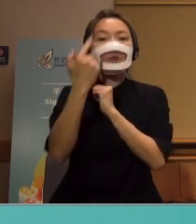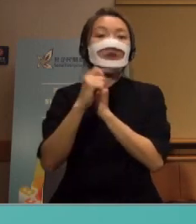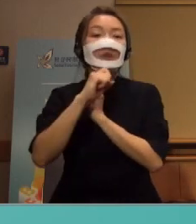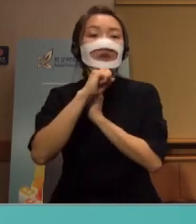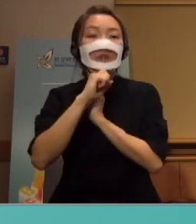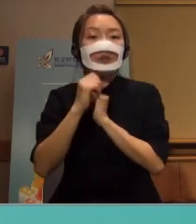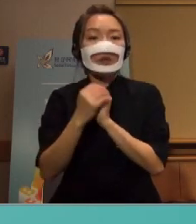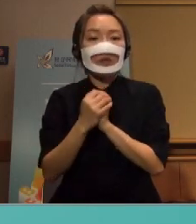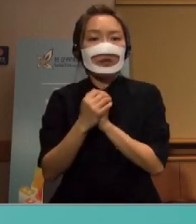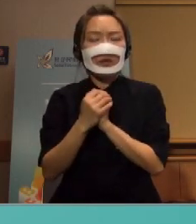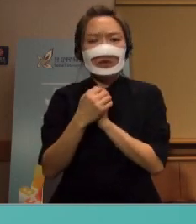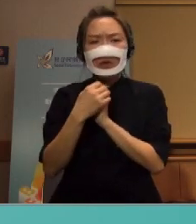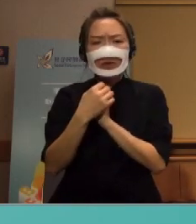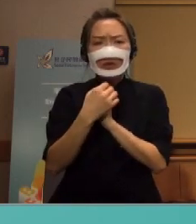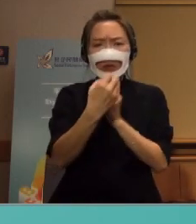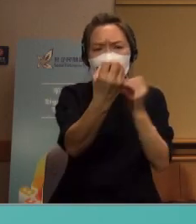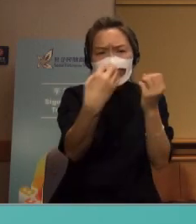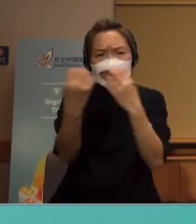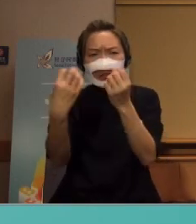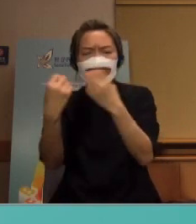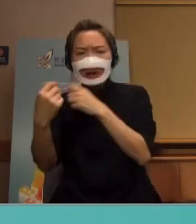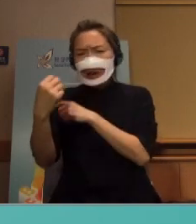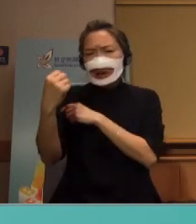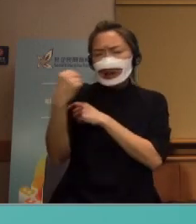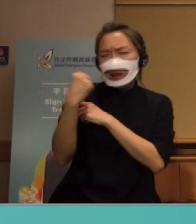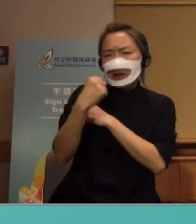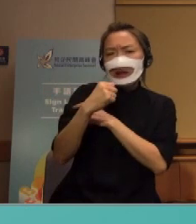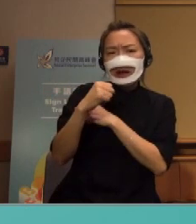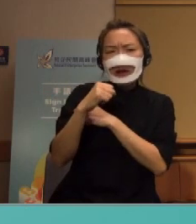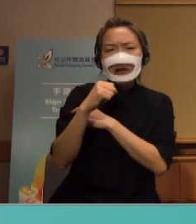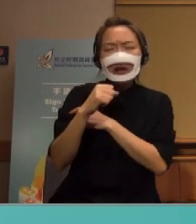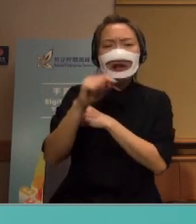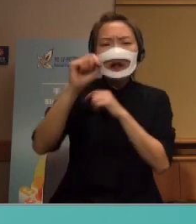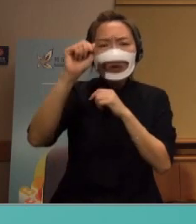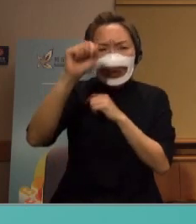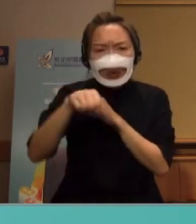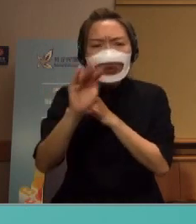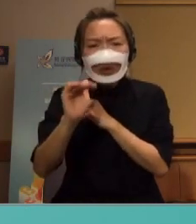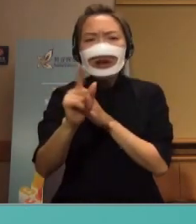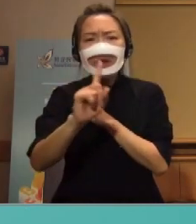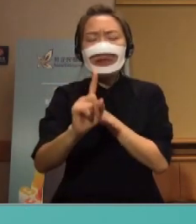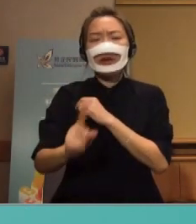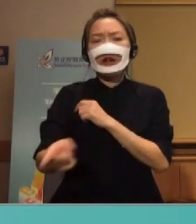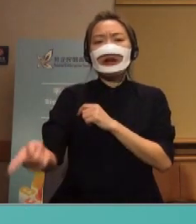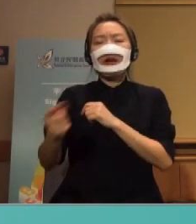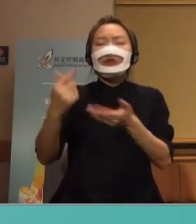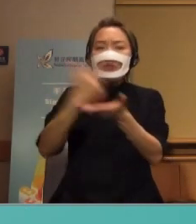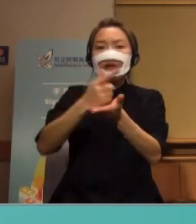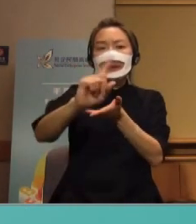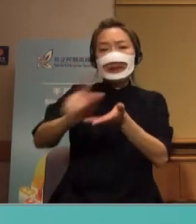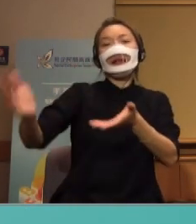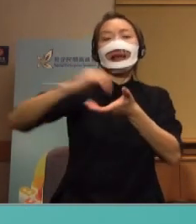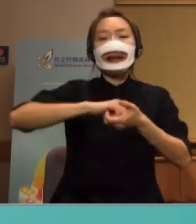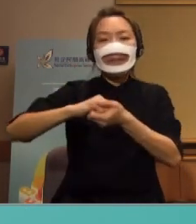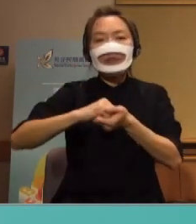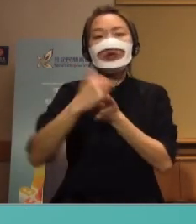we work with these guys and they already made one. They made one of the most exciting and legit ones in the world. And then the final thing I'll leave you with,